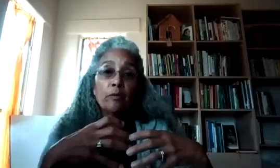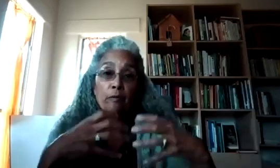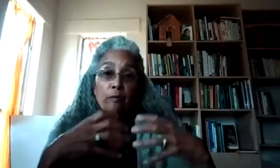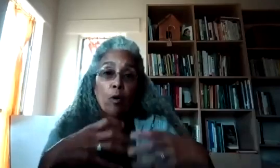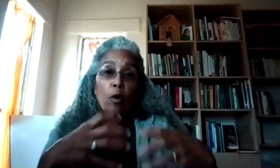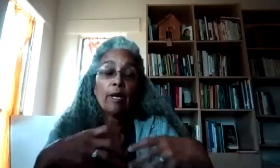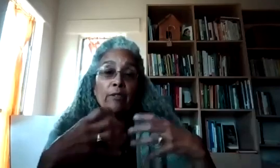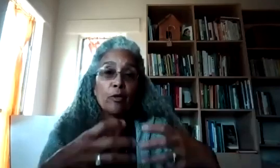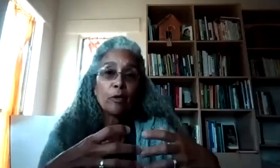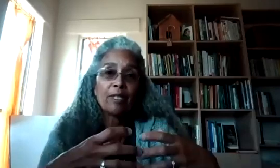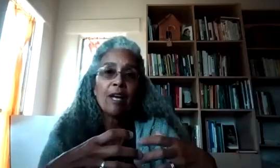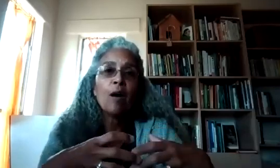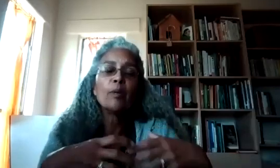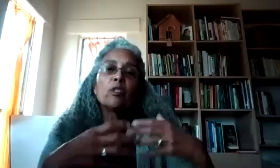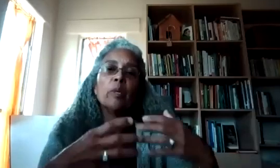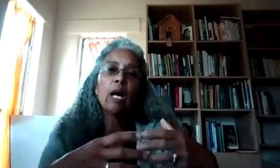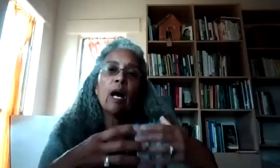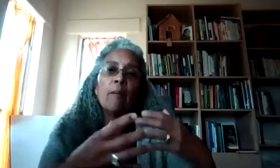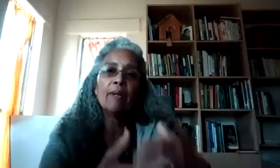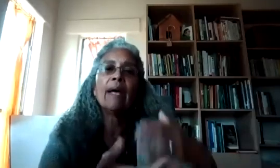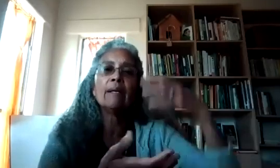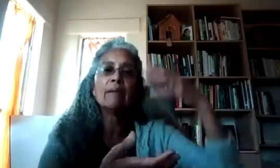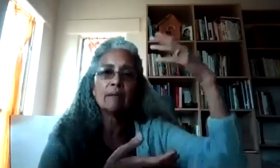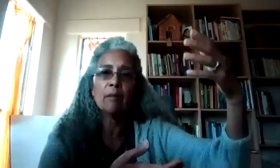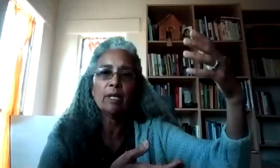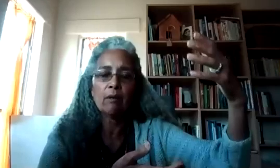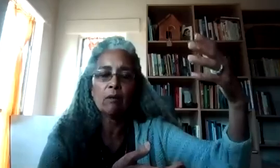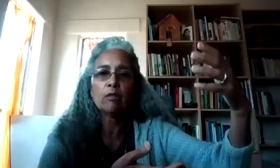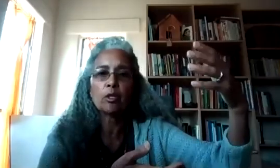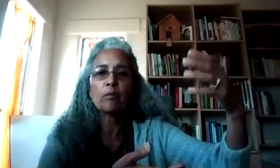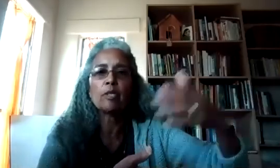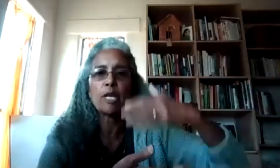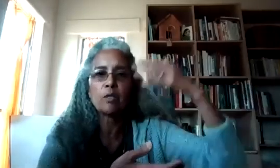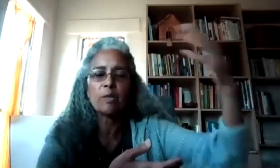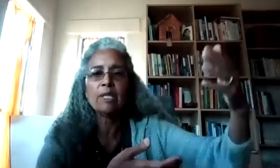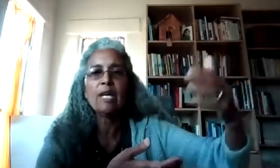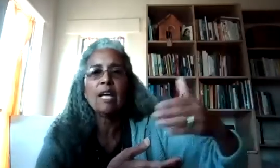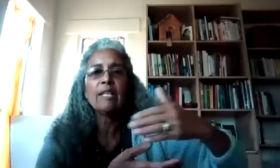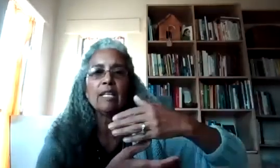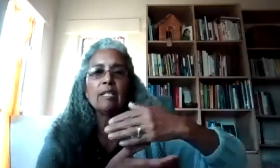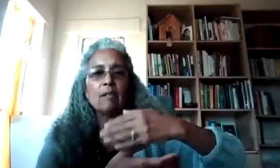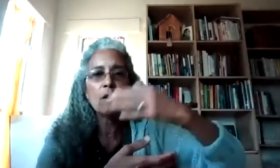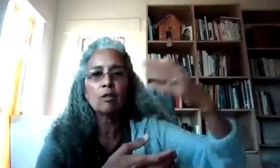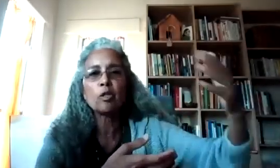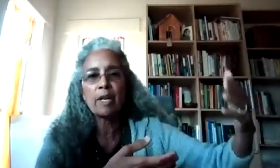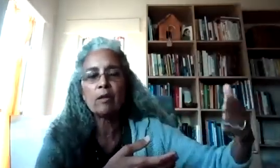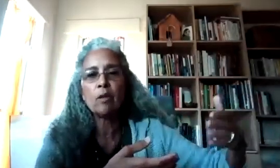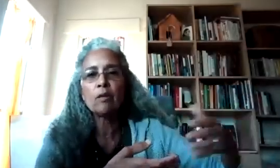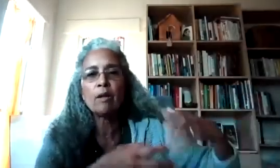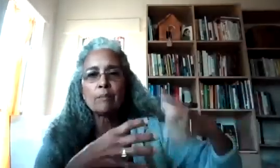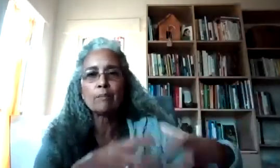aspire for and towards? But to become like the dominant culture, which has been the culture